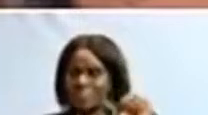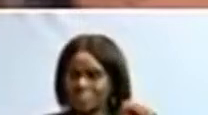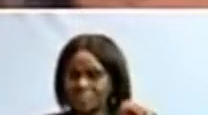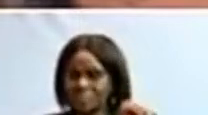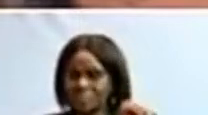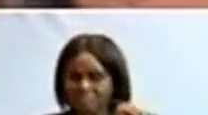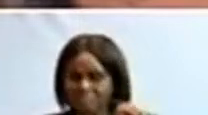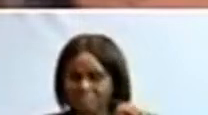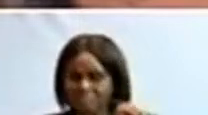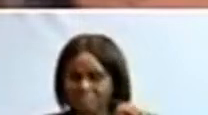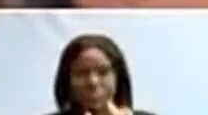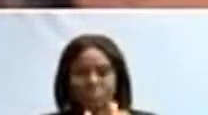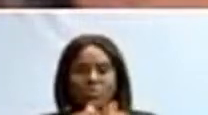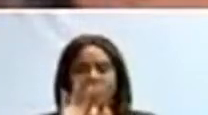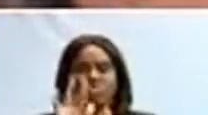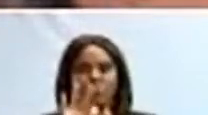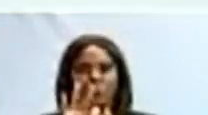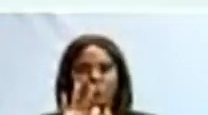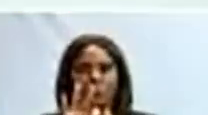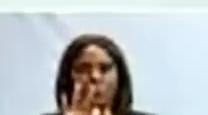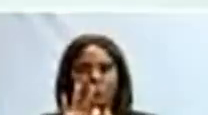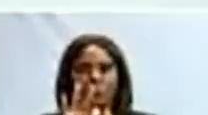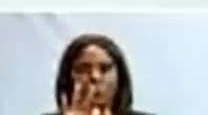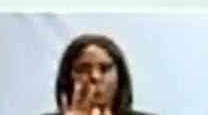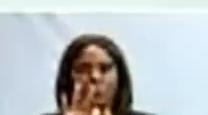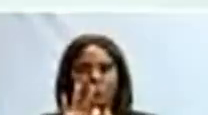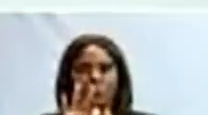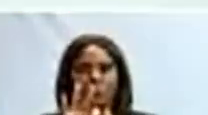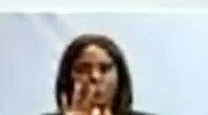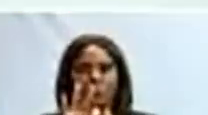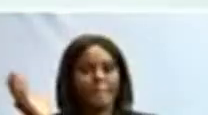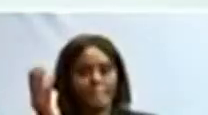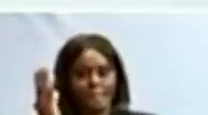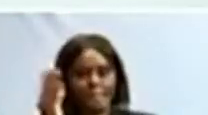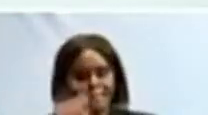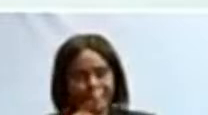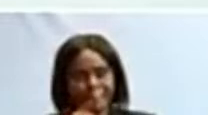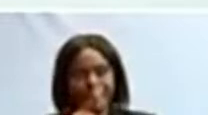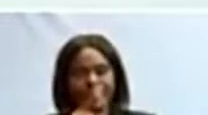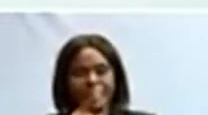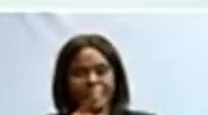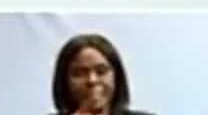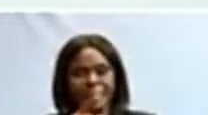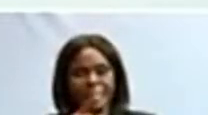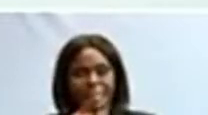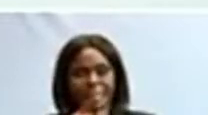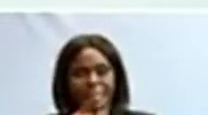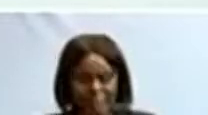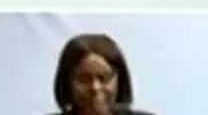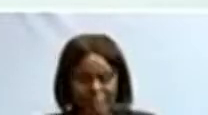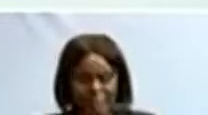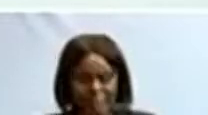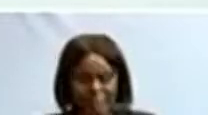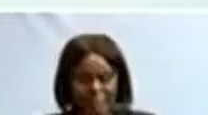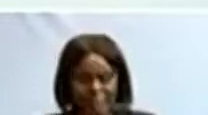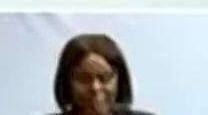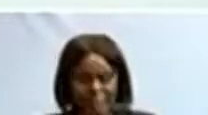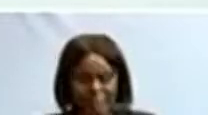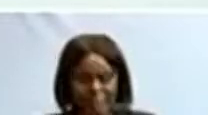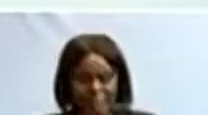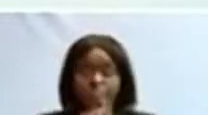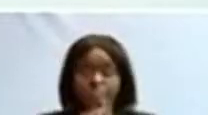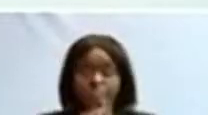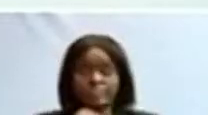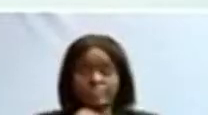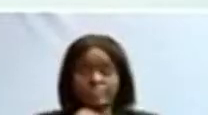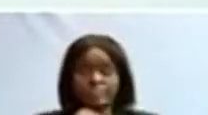as we are not following you, you are making a presentation and we have these copies. We are guided.